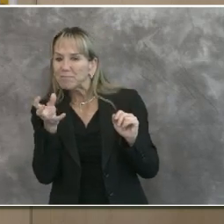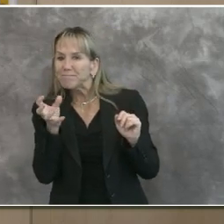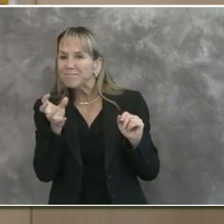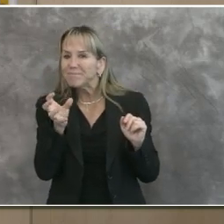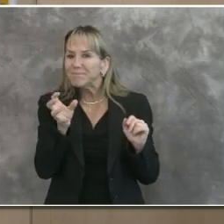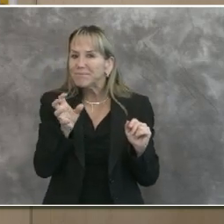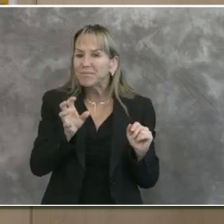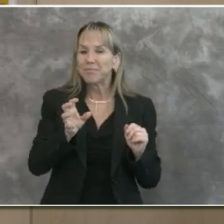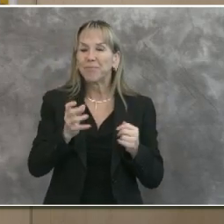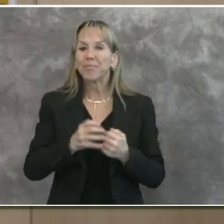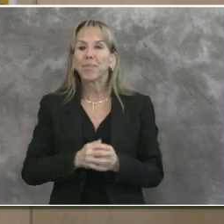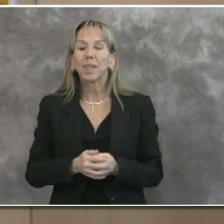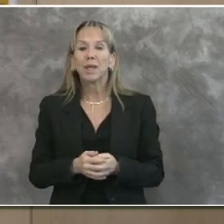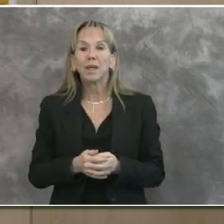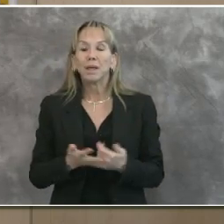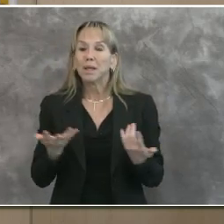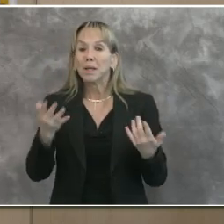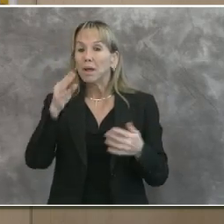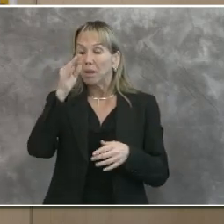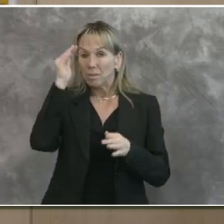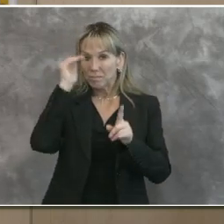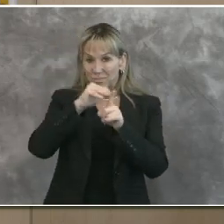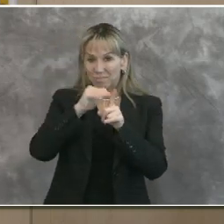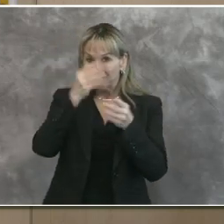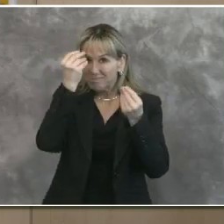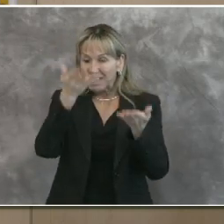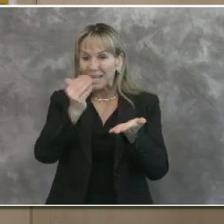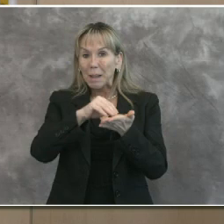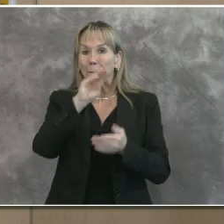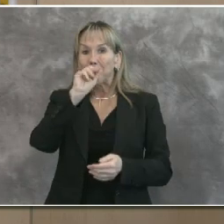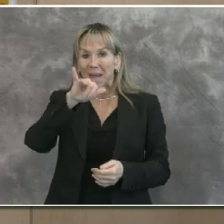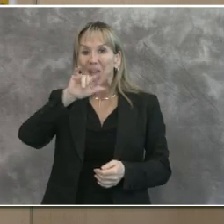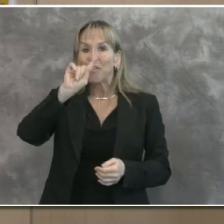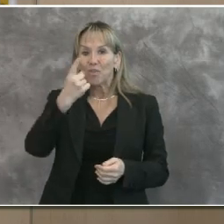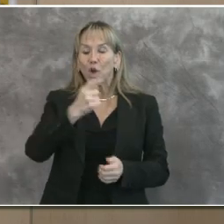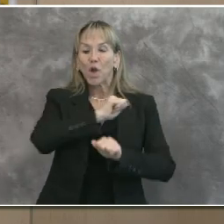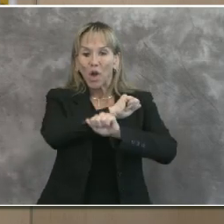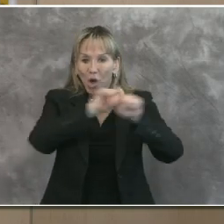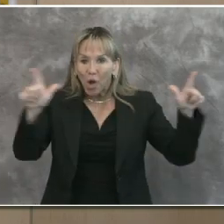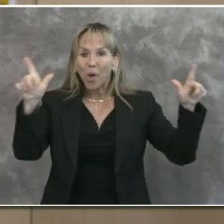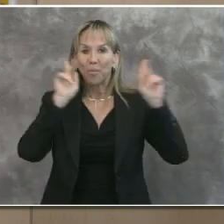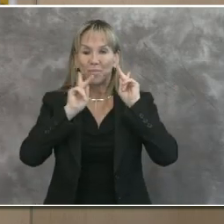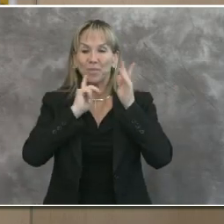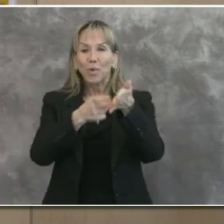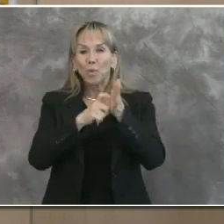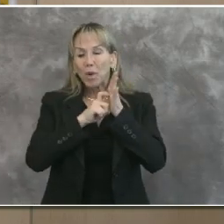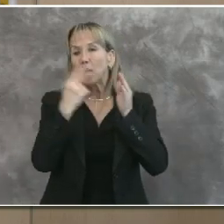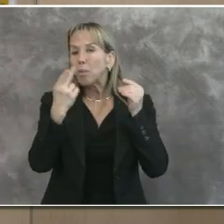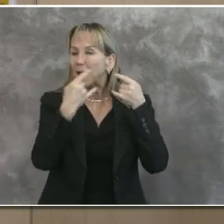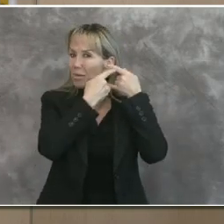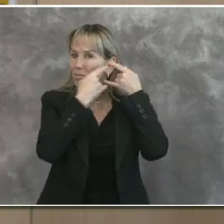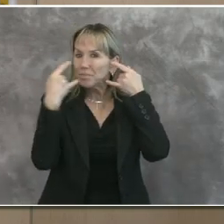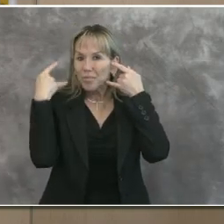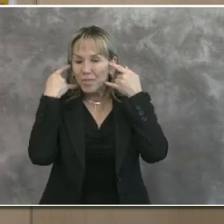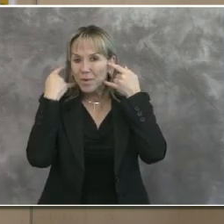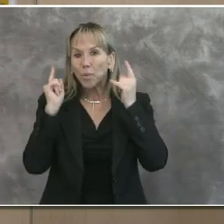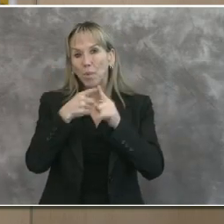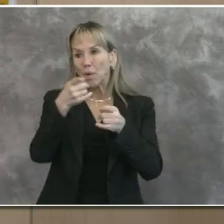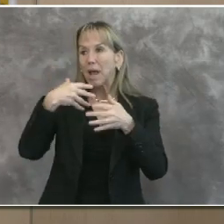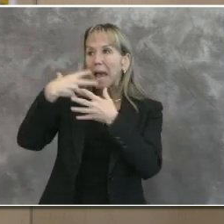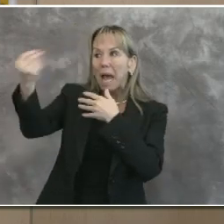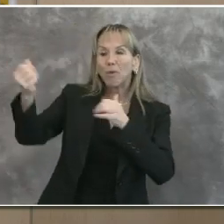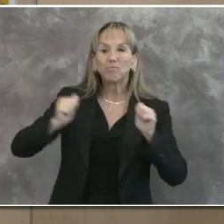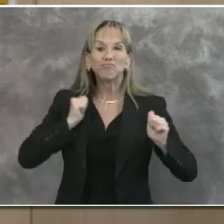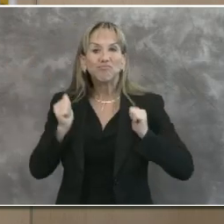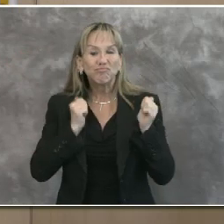approach. As a reminder, May 1st, we will require everyone to wear a face covering when in public,